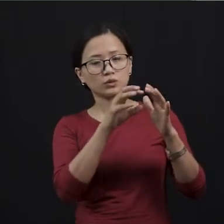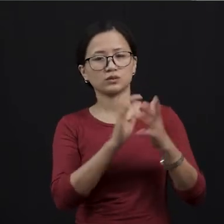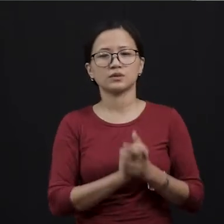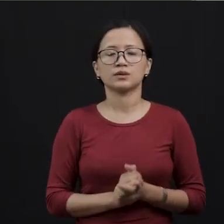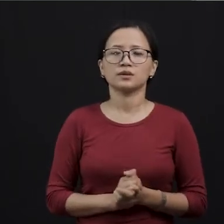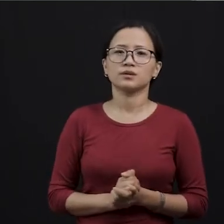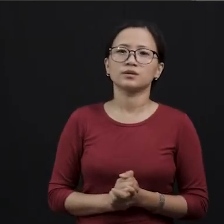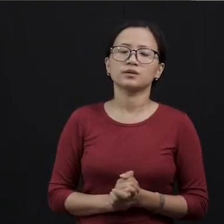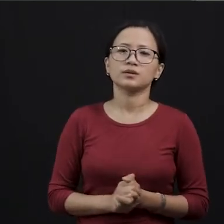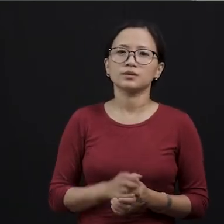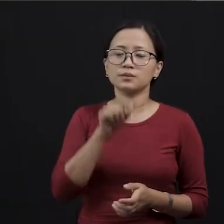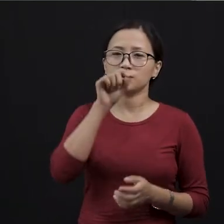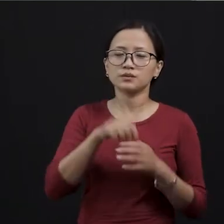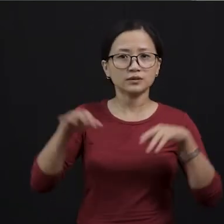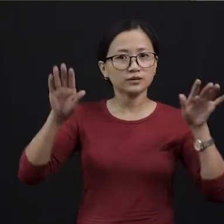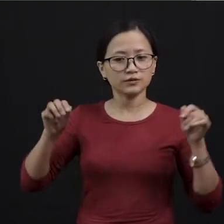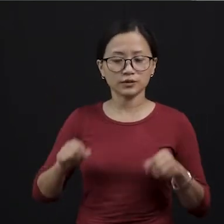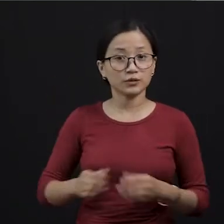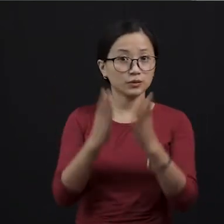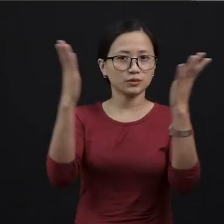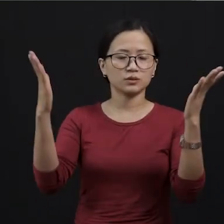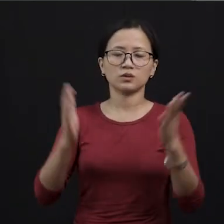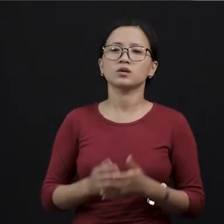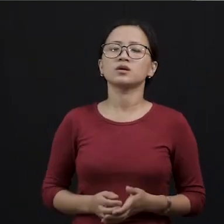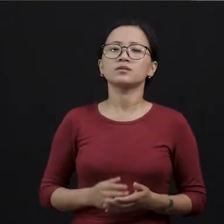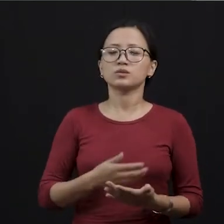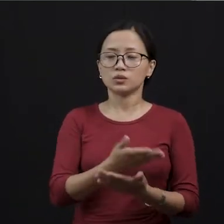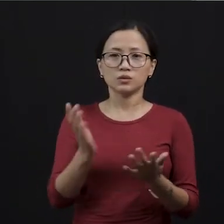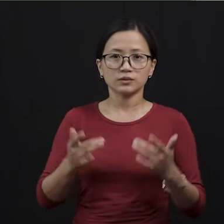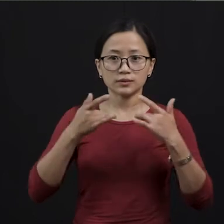they live is called a habitat.